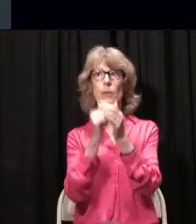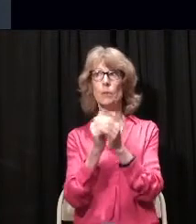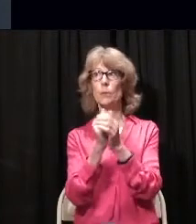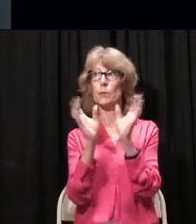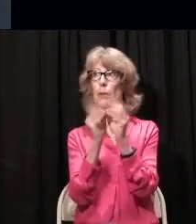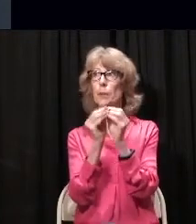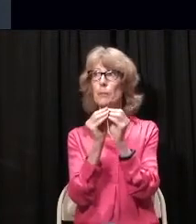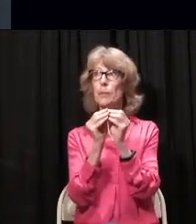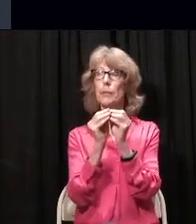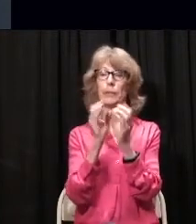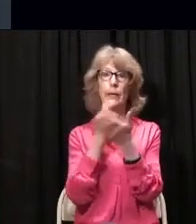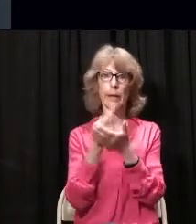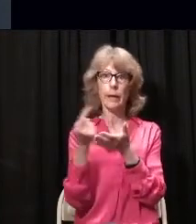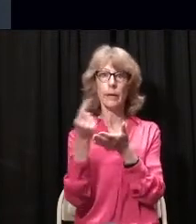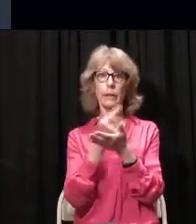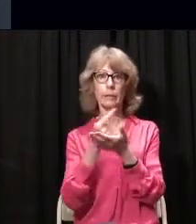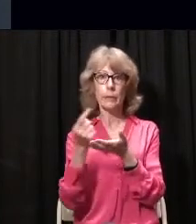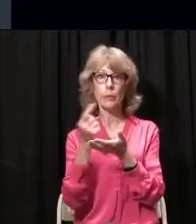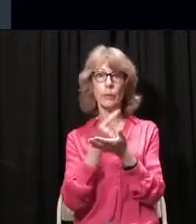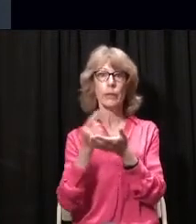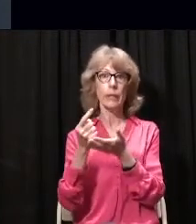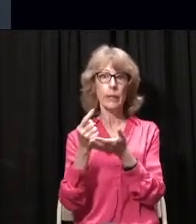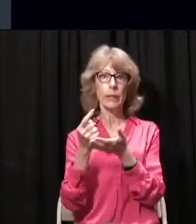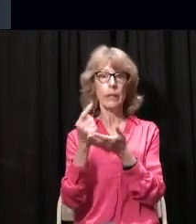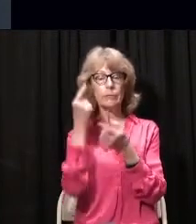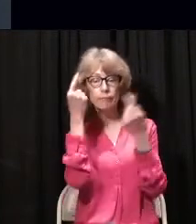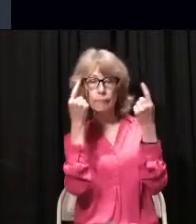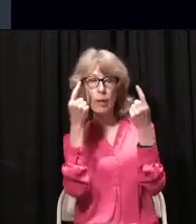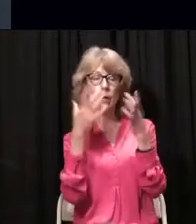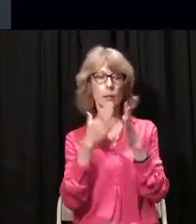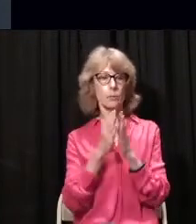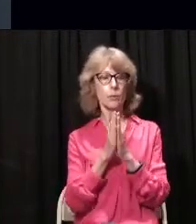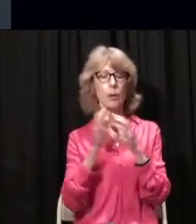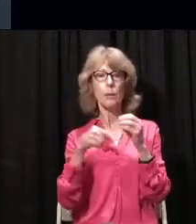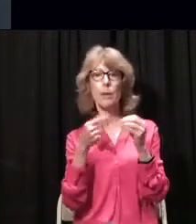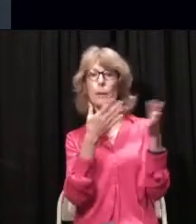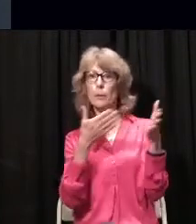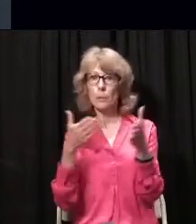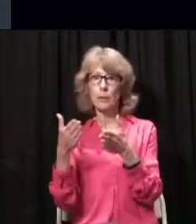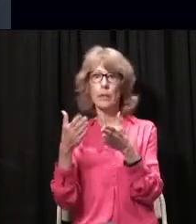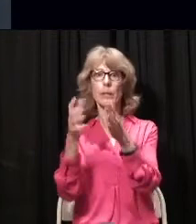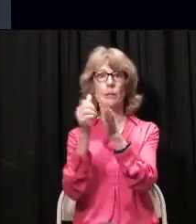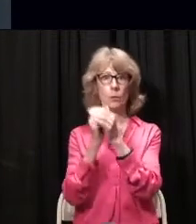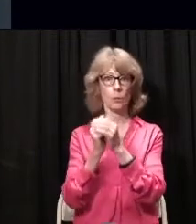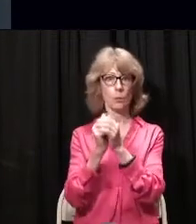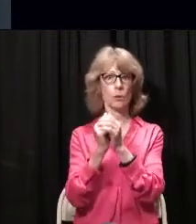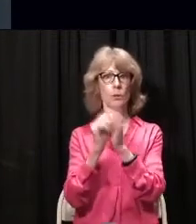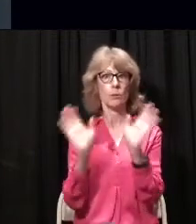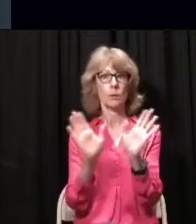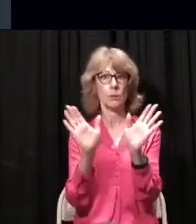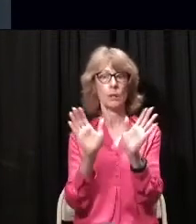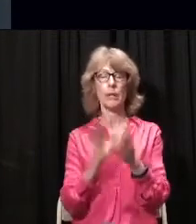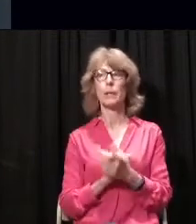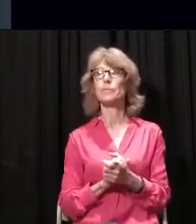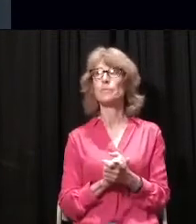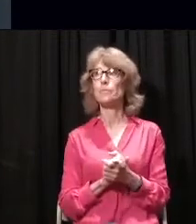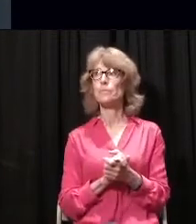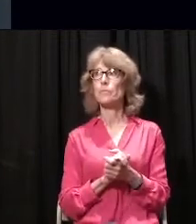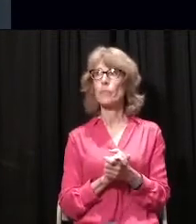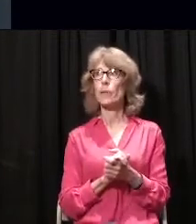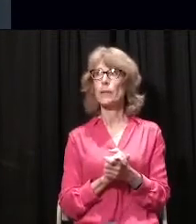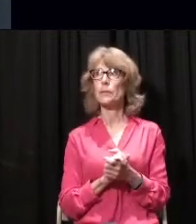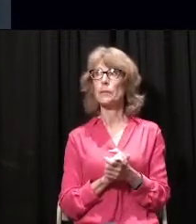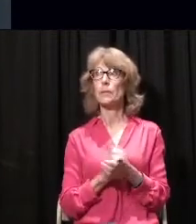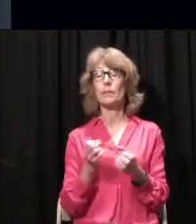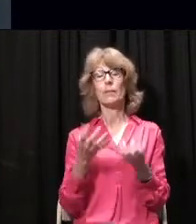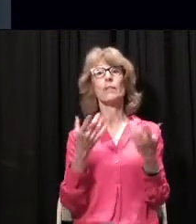Scott, Christy, Stephanie, and Philip, and they put a lot of thought and a lot of prayer into planning our worship services. So there's obviously a lot more